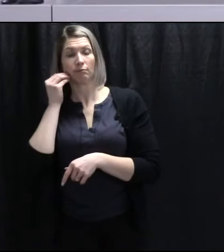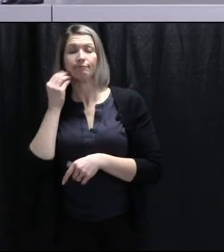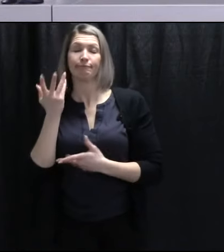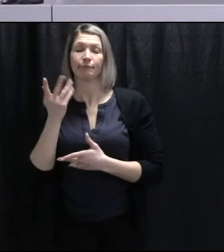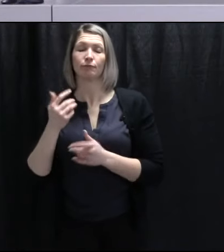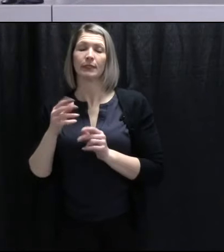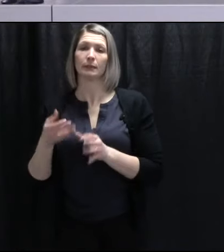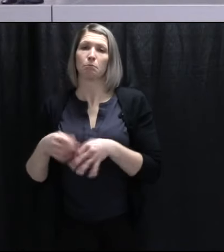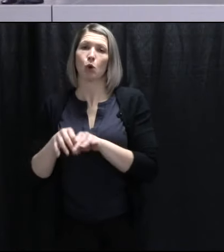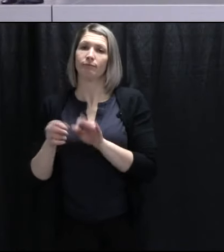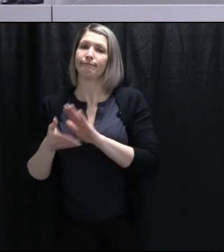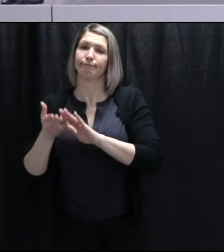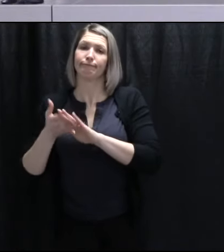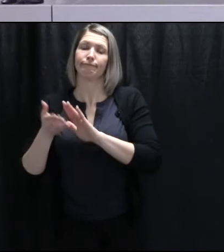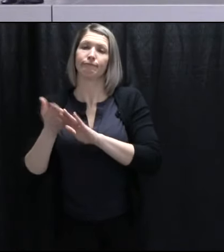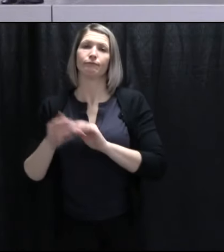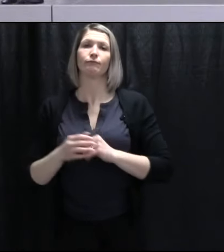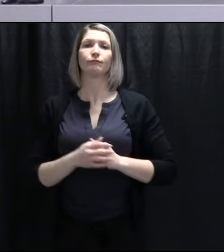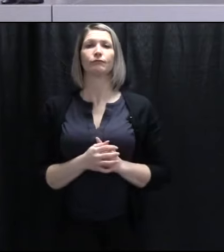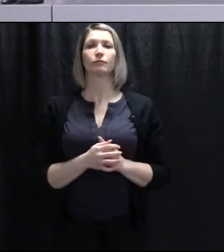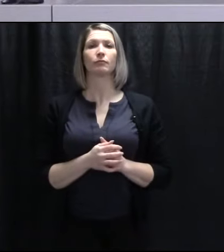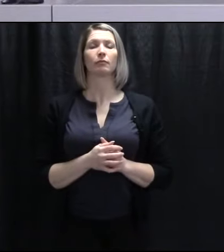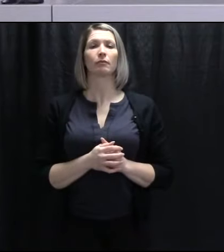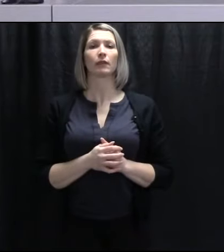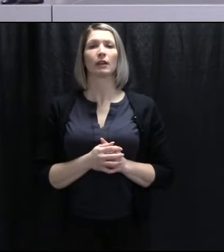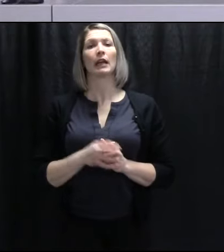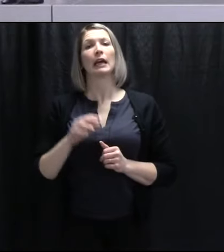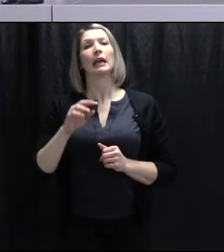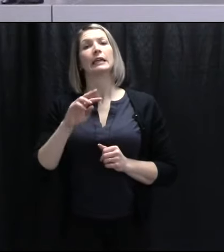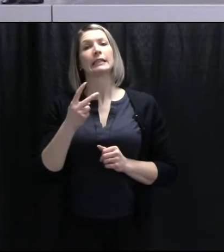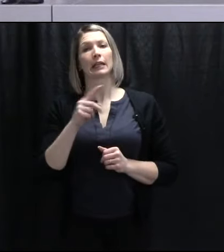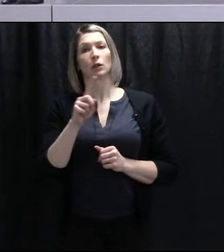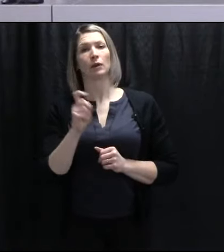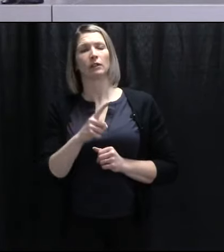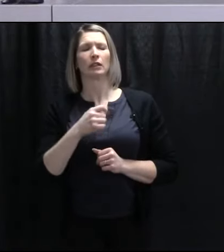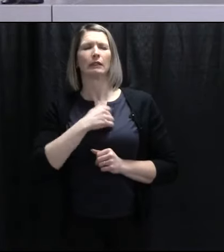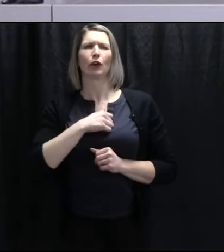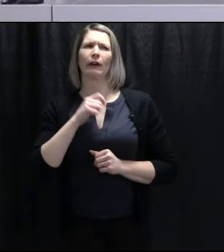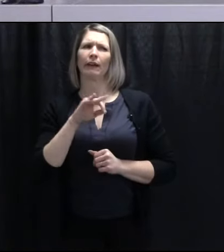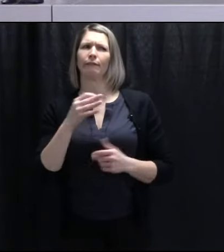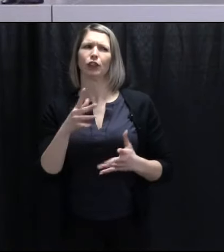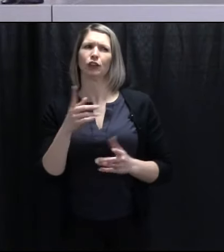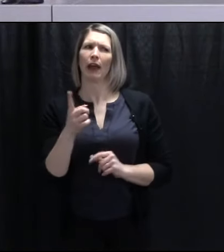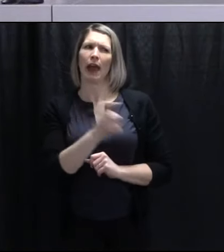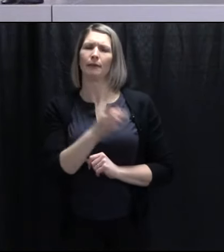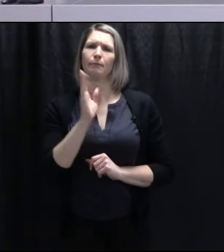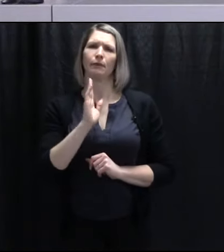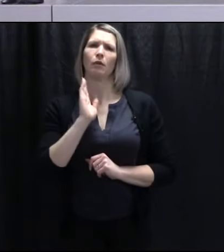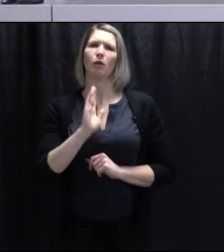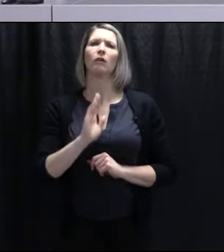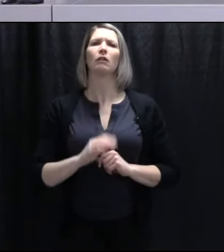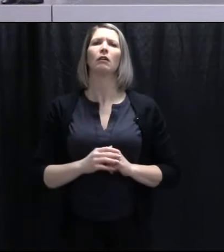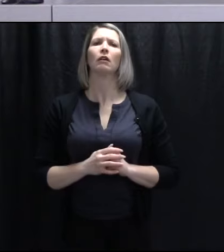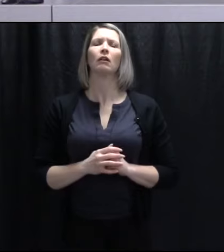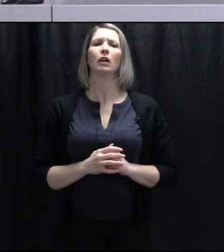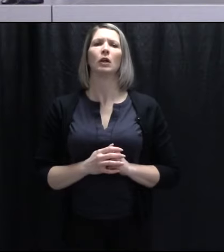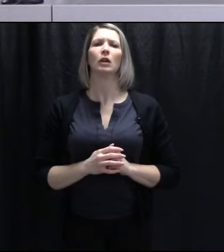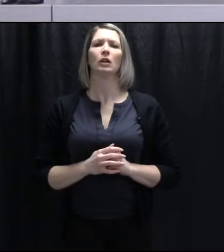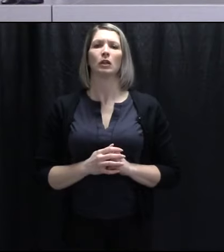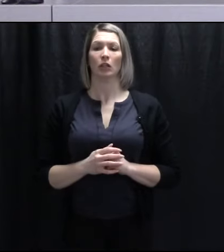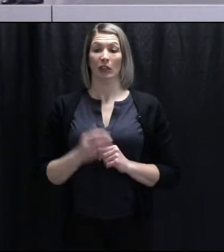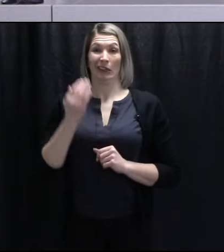And for my second question, forgive me if this has already been addressed, but can you tell me how many of these new